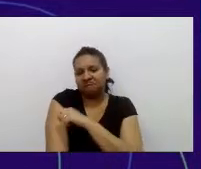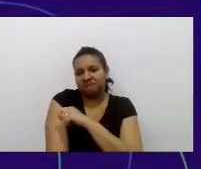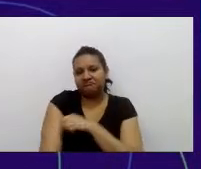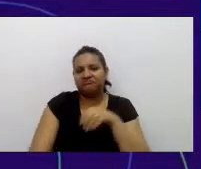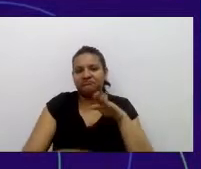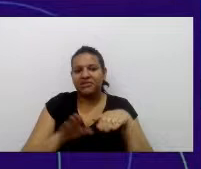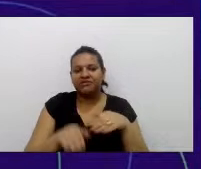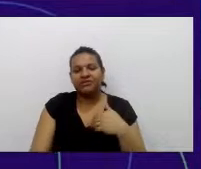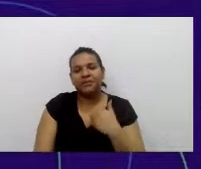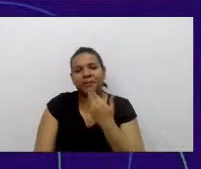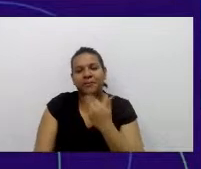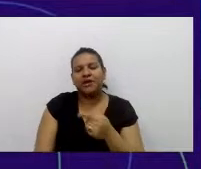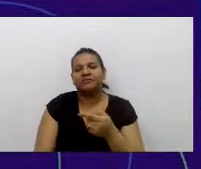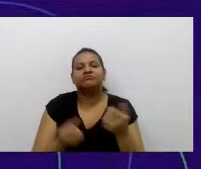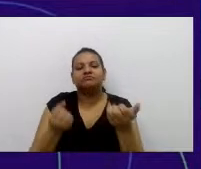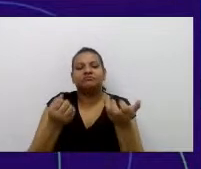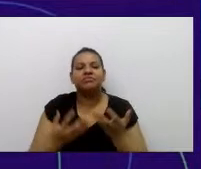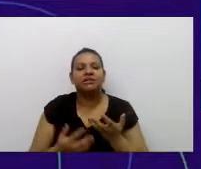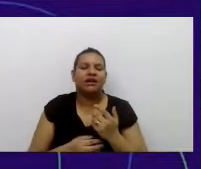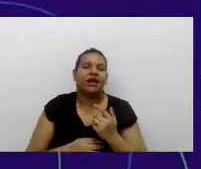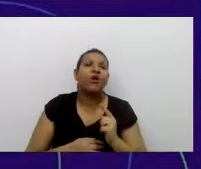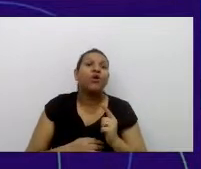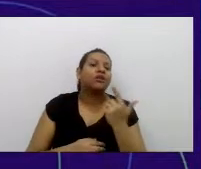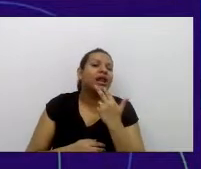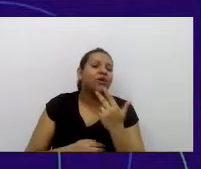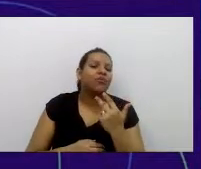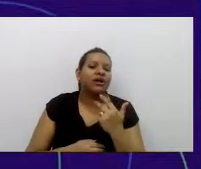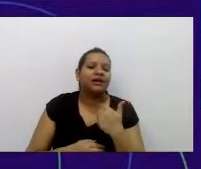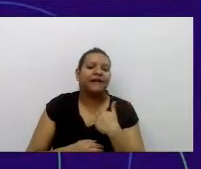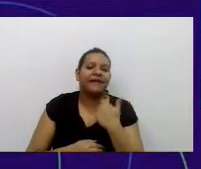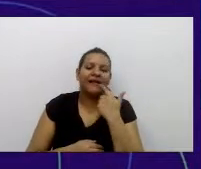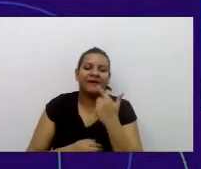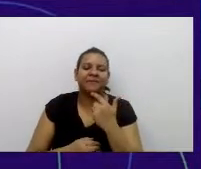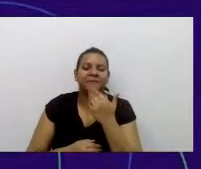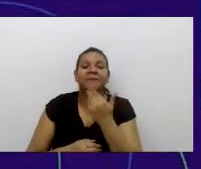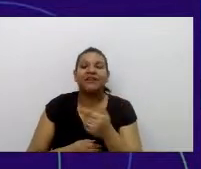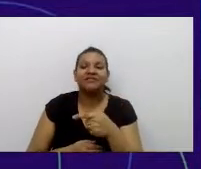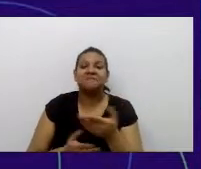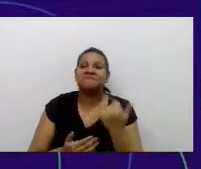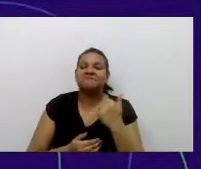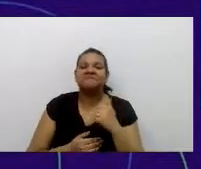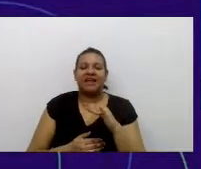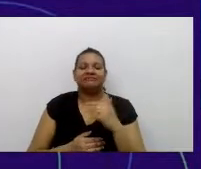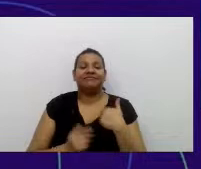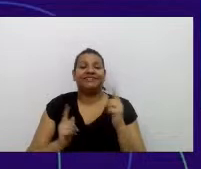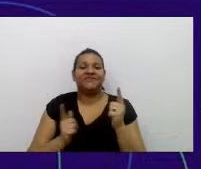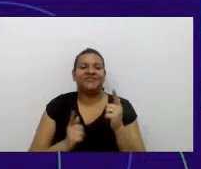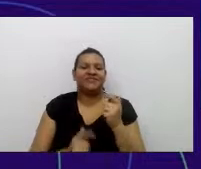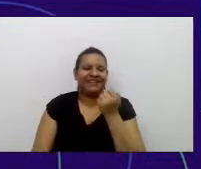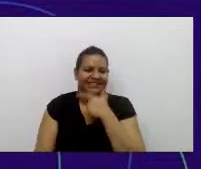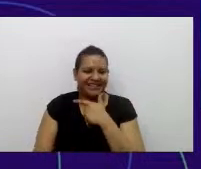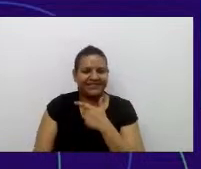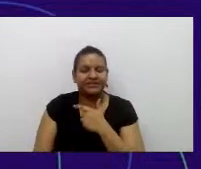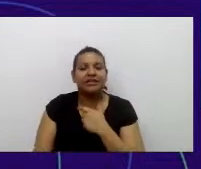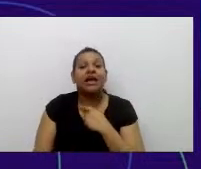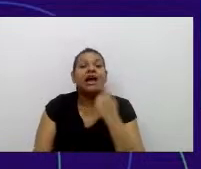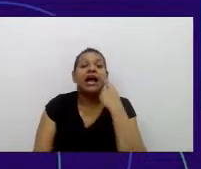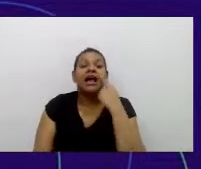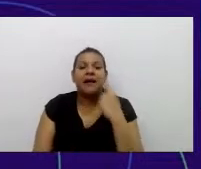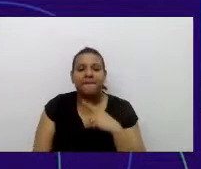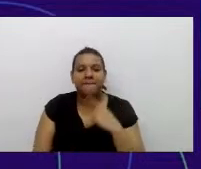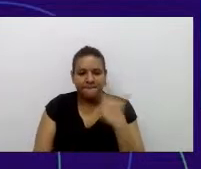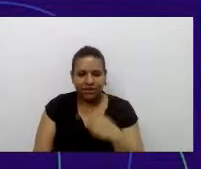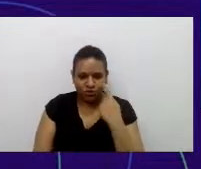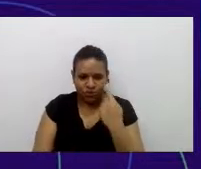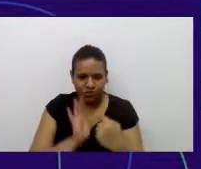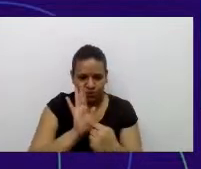tool. So I think I've got one last, just to show you that students can type